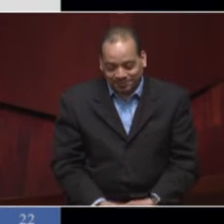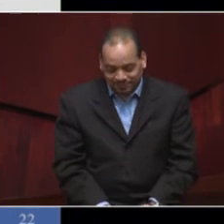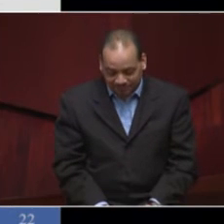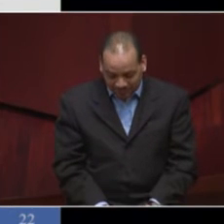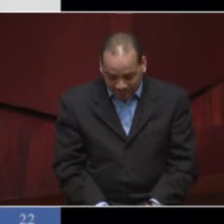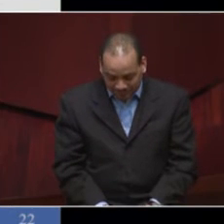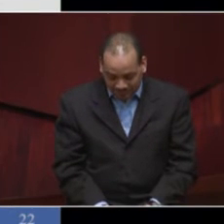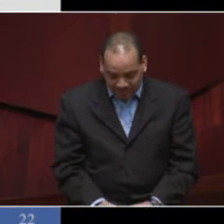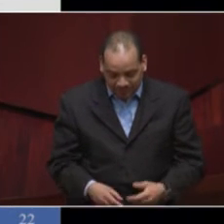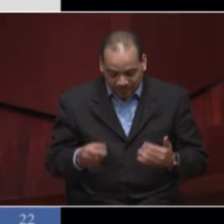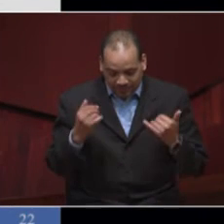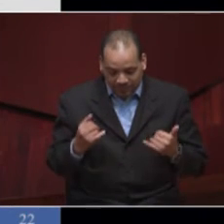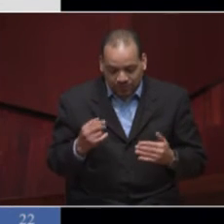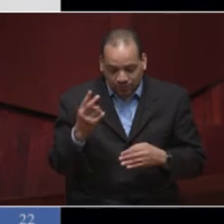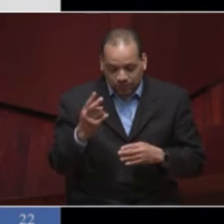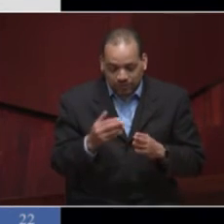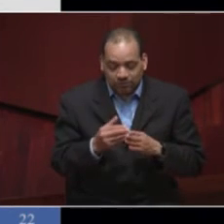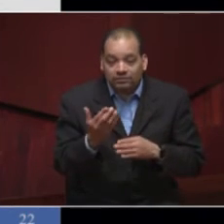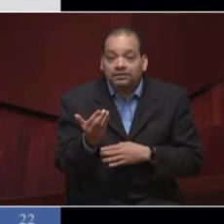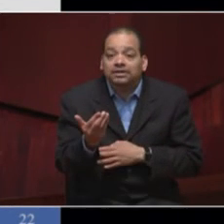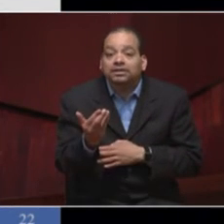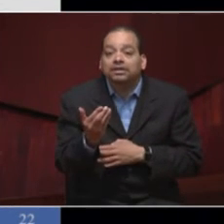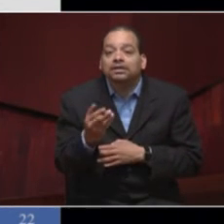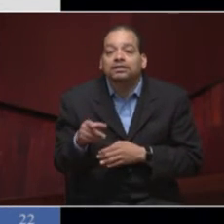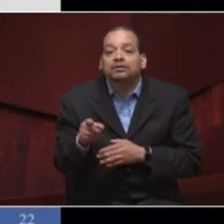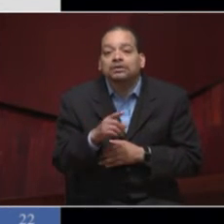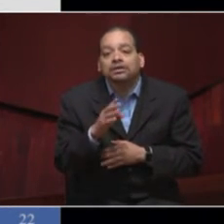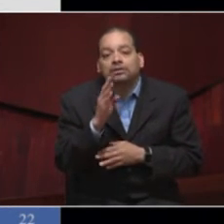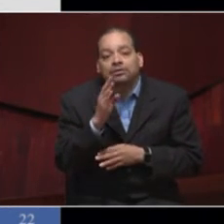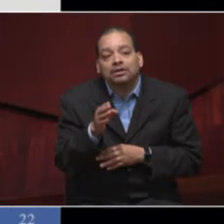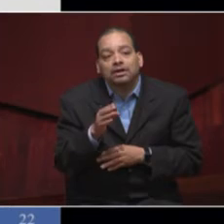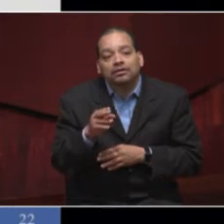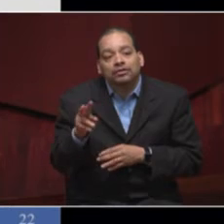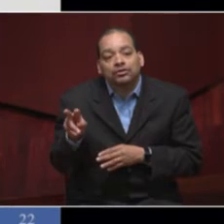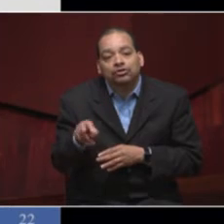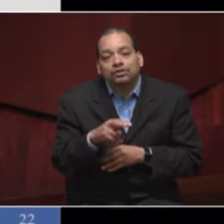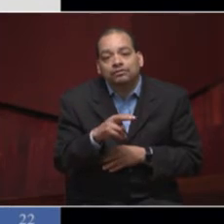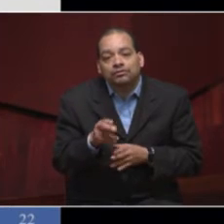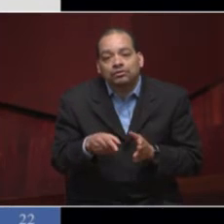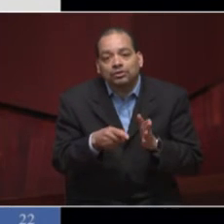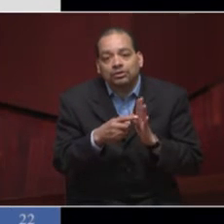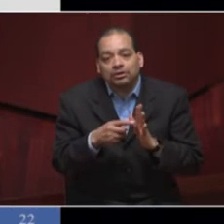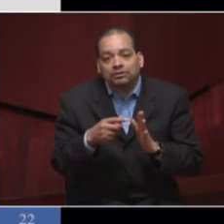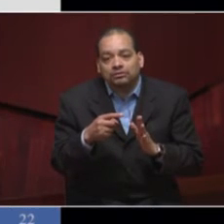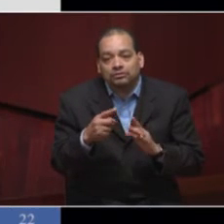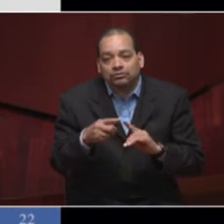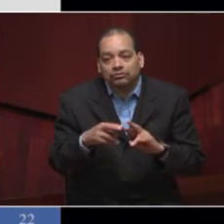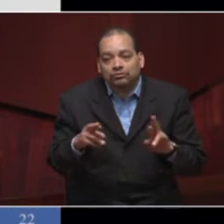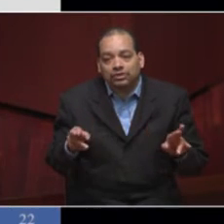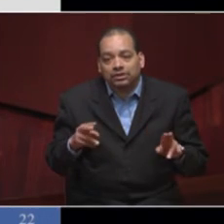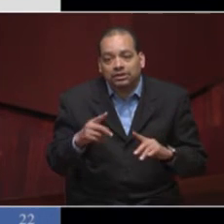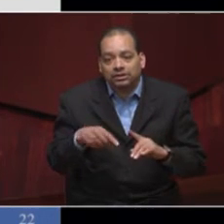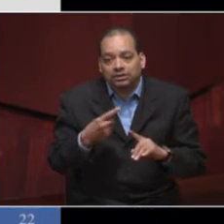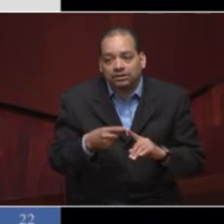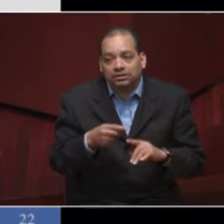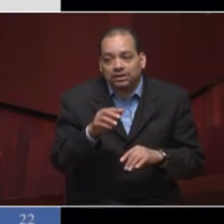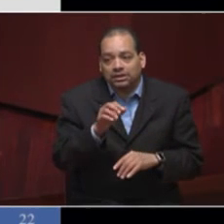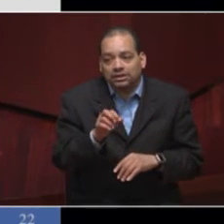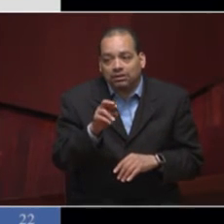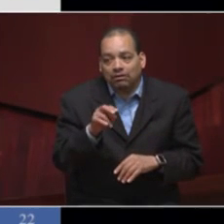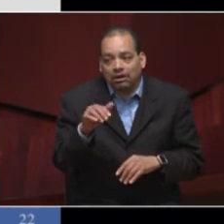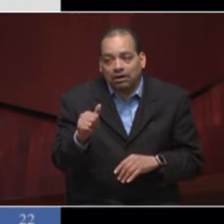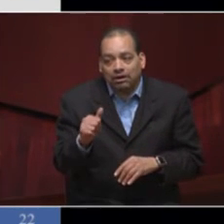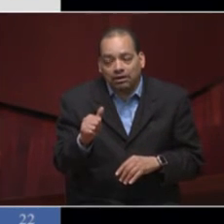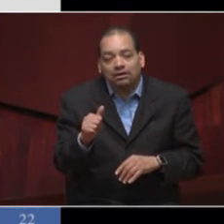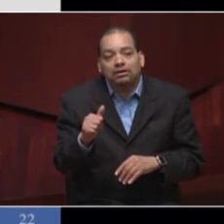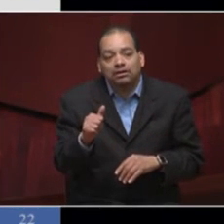this year, 2015, we will have the transfer request ready for you in ERA, in draft shells,